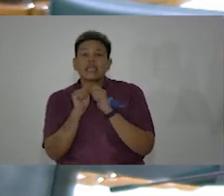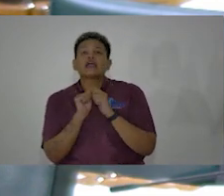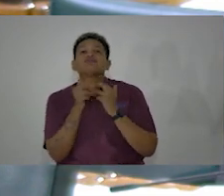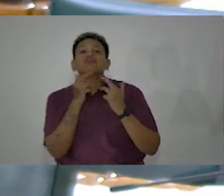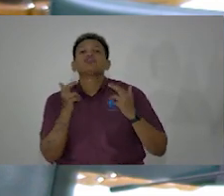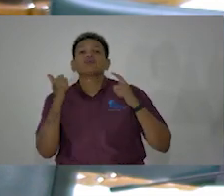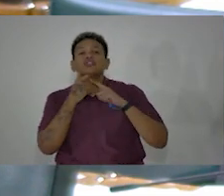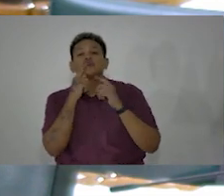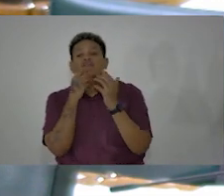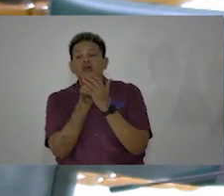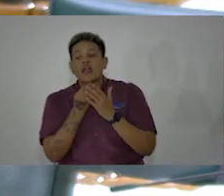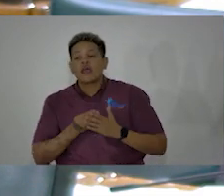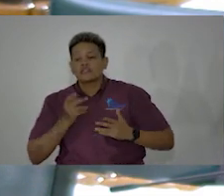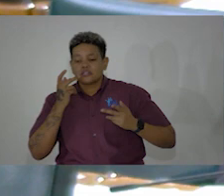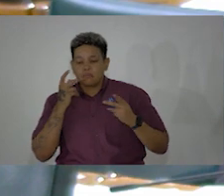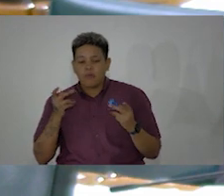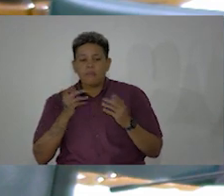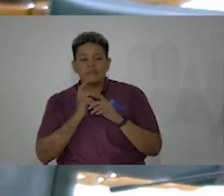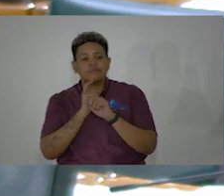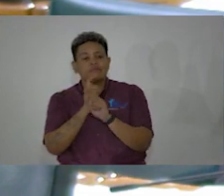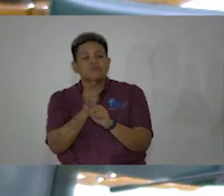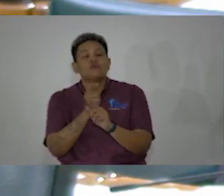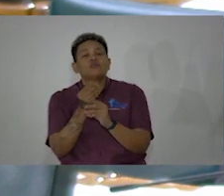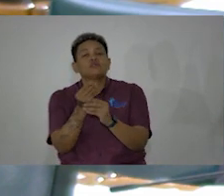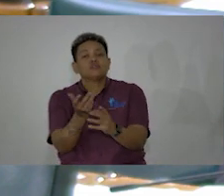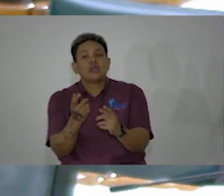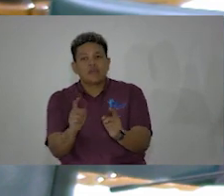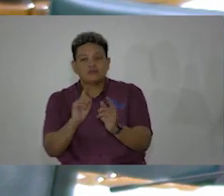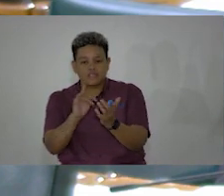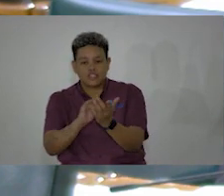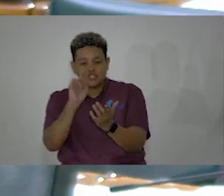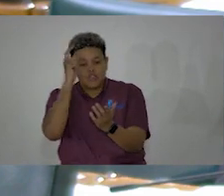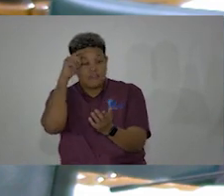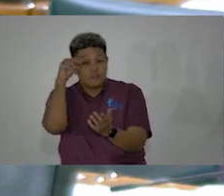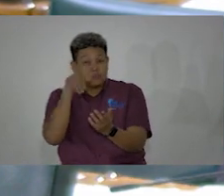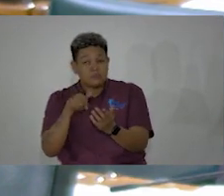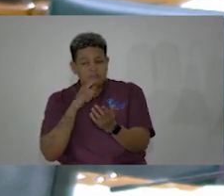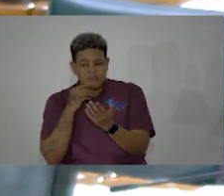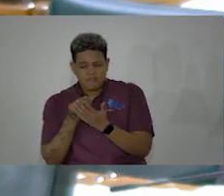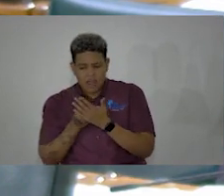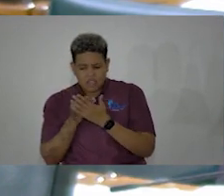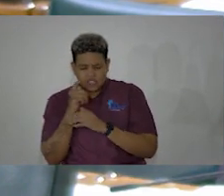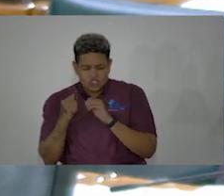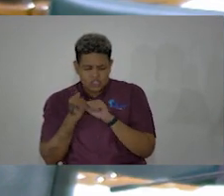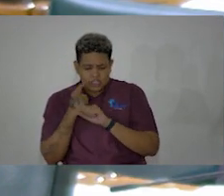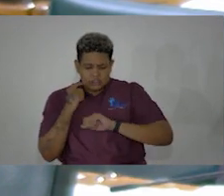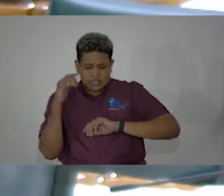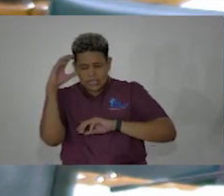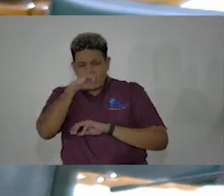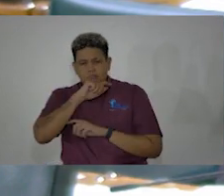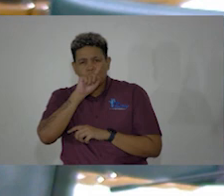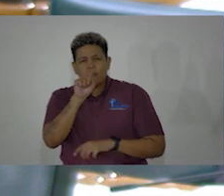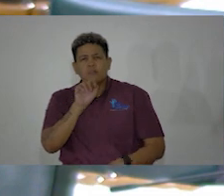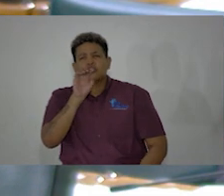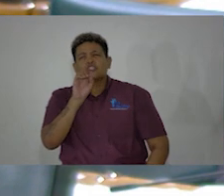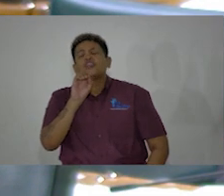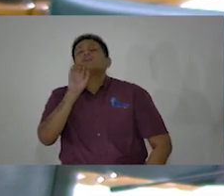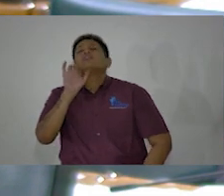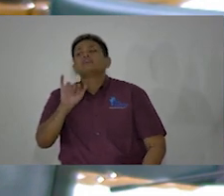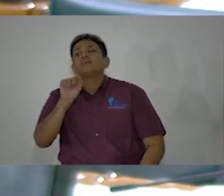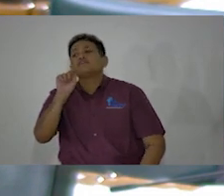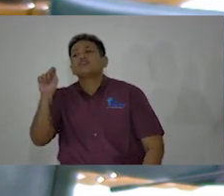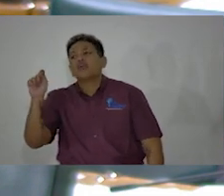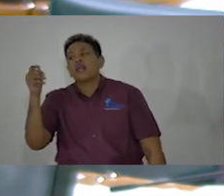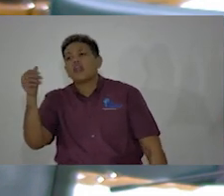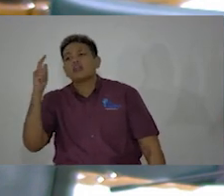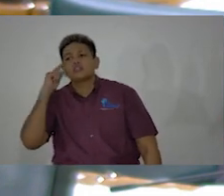cash resources to finance the public body loans. The central government spend for the fiscal year is now estimated at $1.06